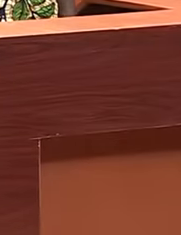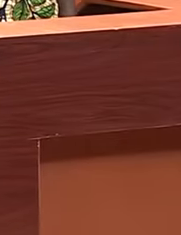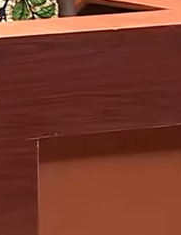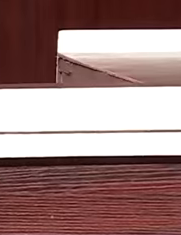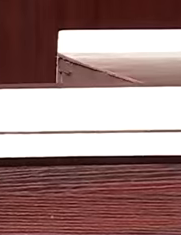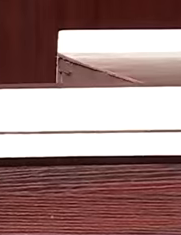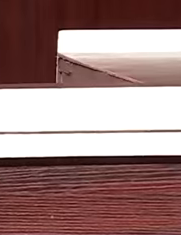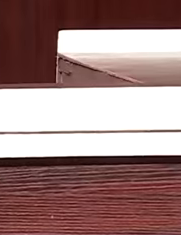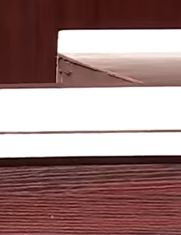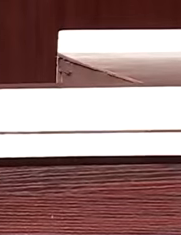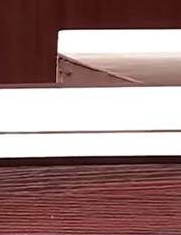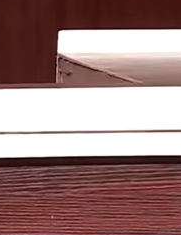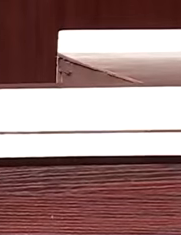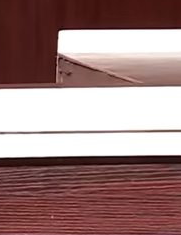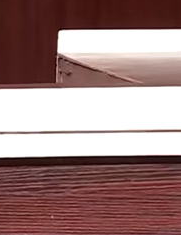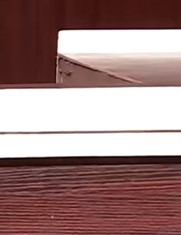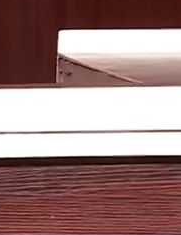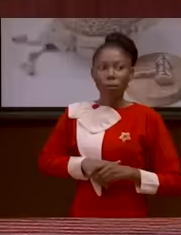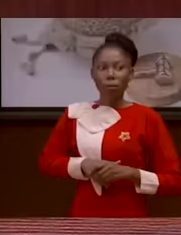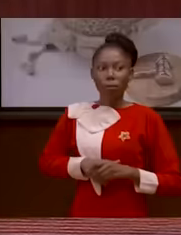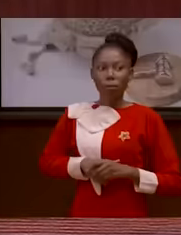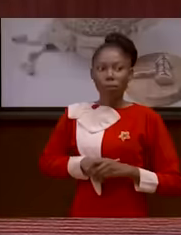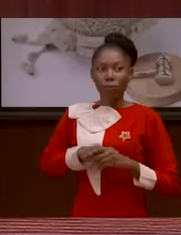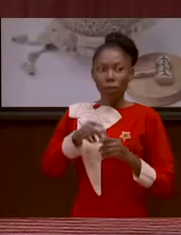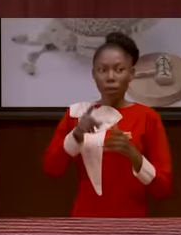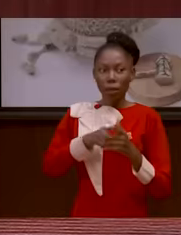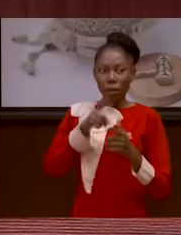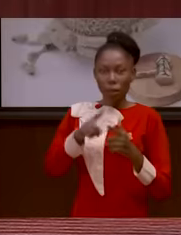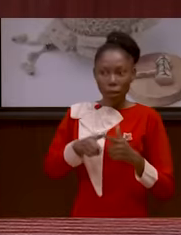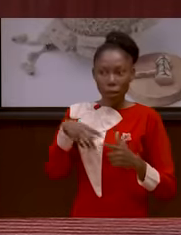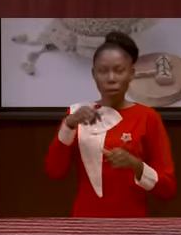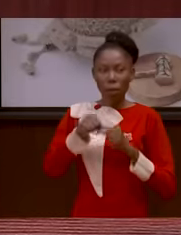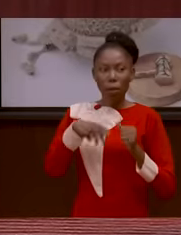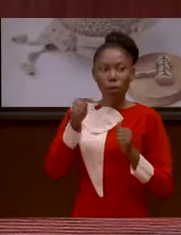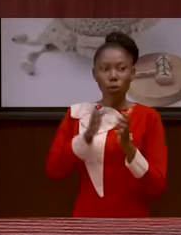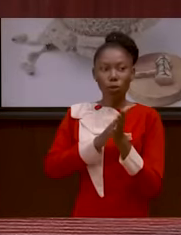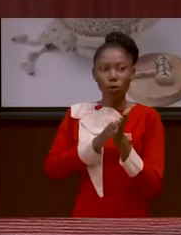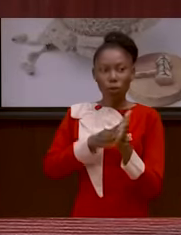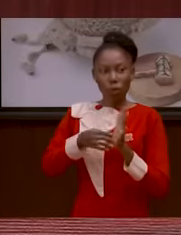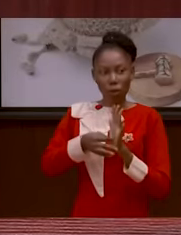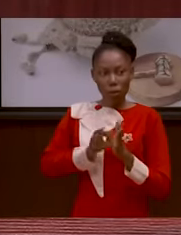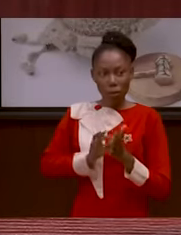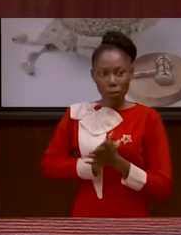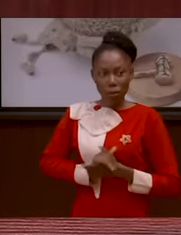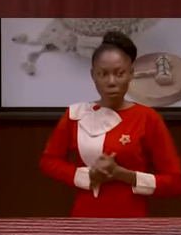free will. Judge Fumi wades into this matter. Regarding the school fees,